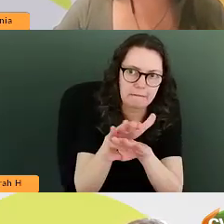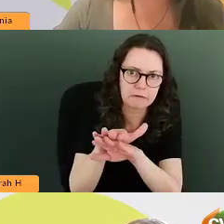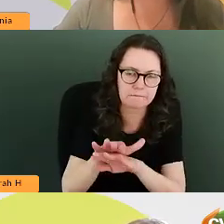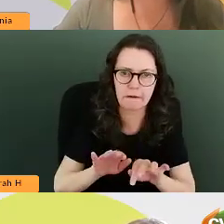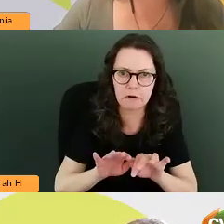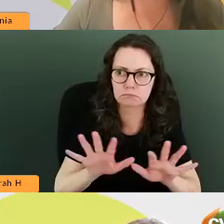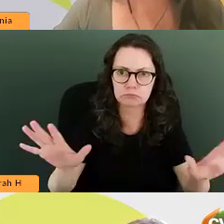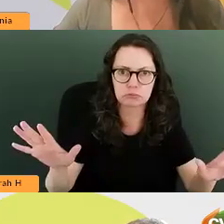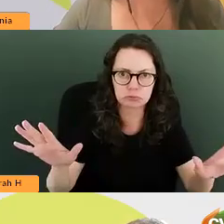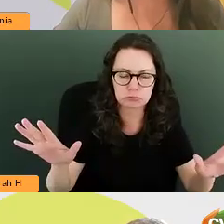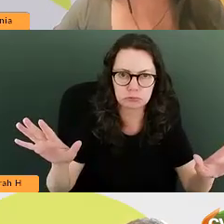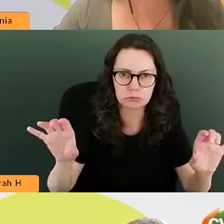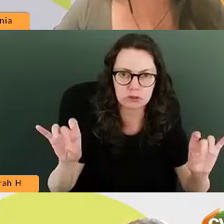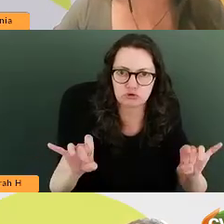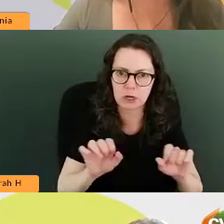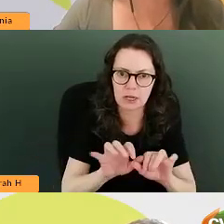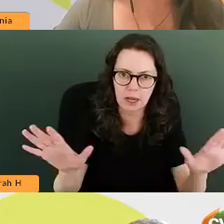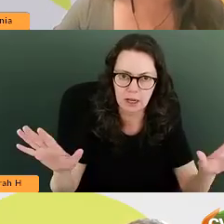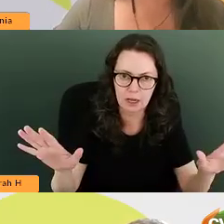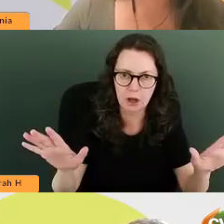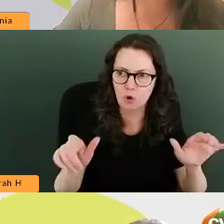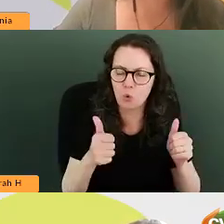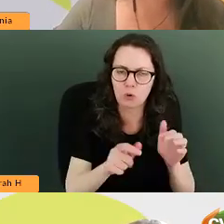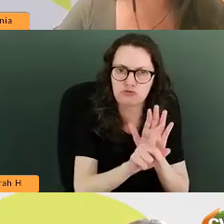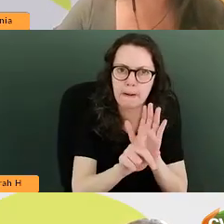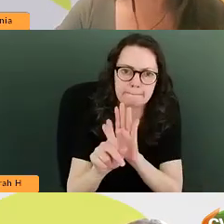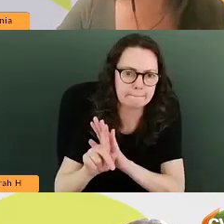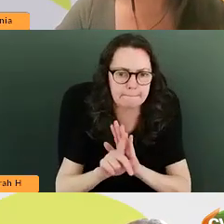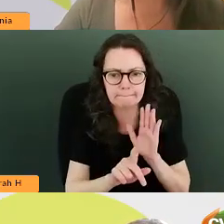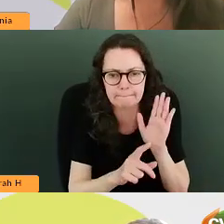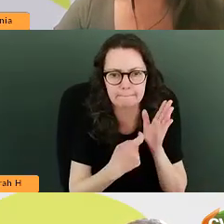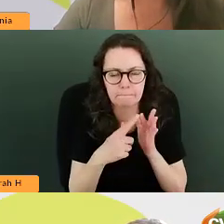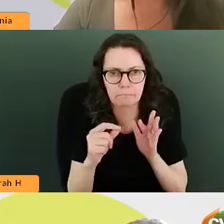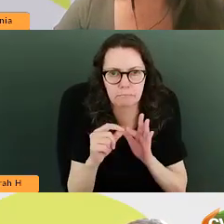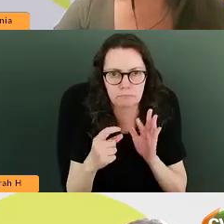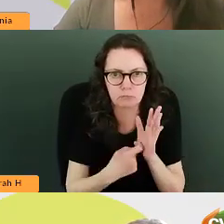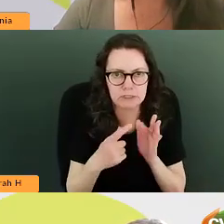reach and a really good community representation.